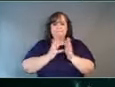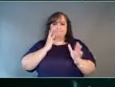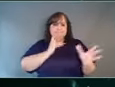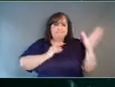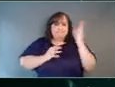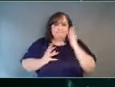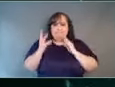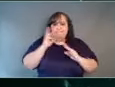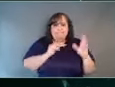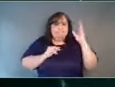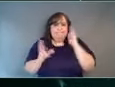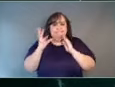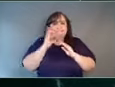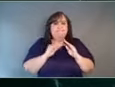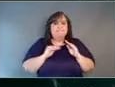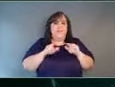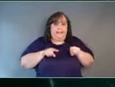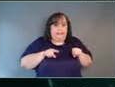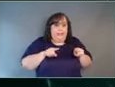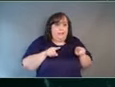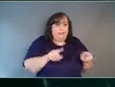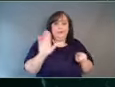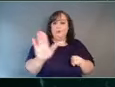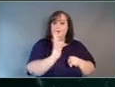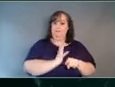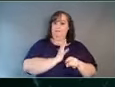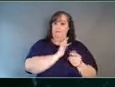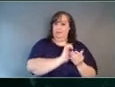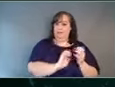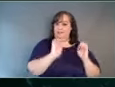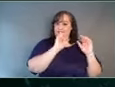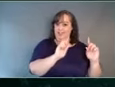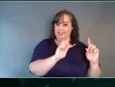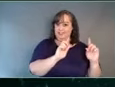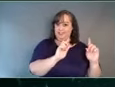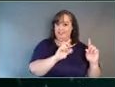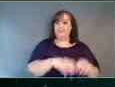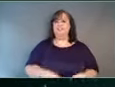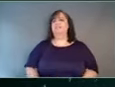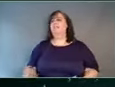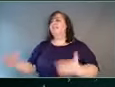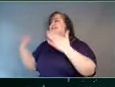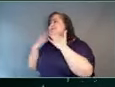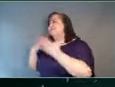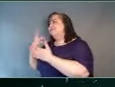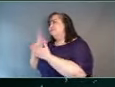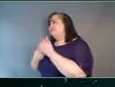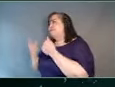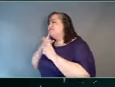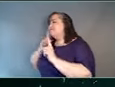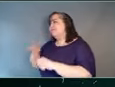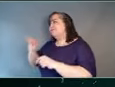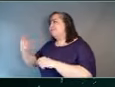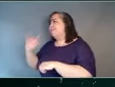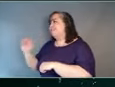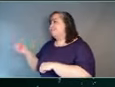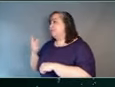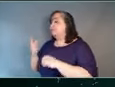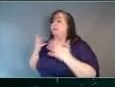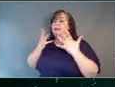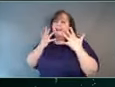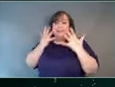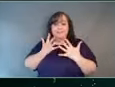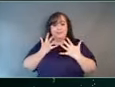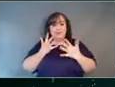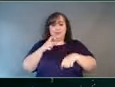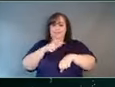that formal education. Thank you both for that answer to that question. And unfortunately, that's all the time we have. Thank